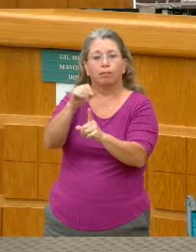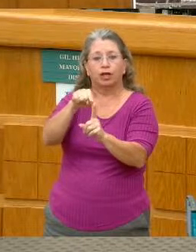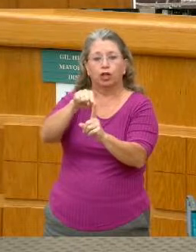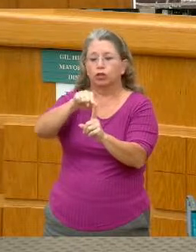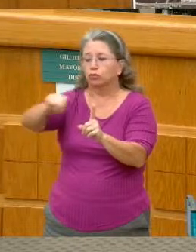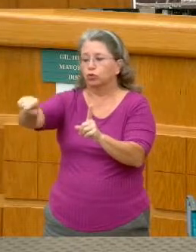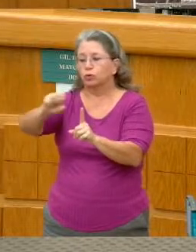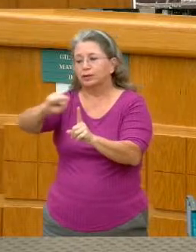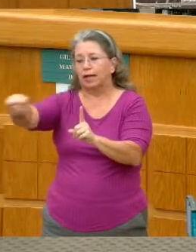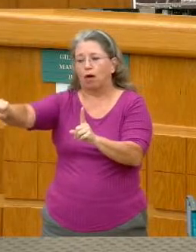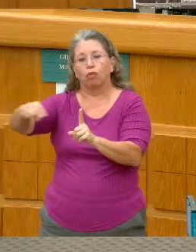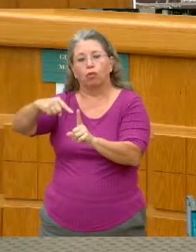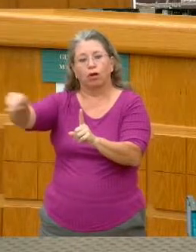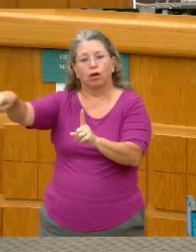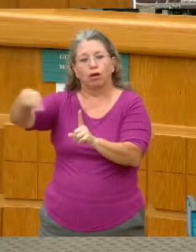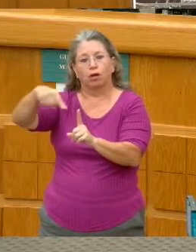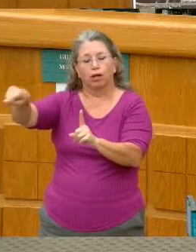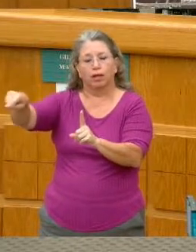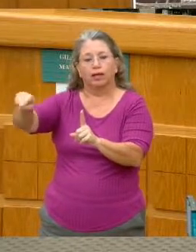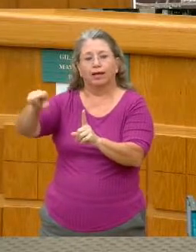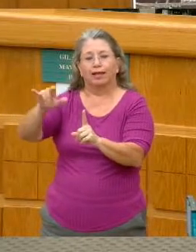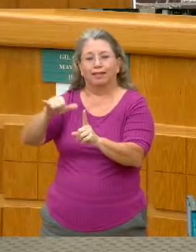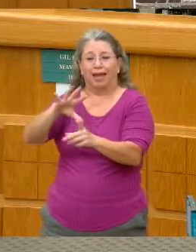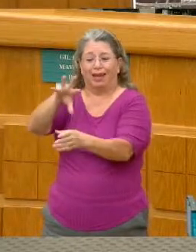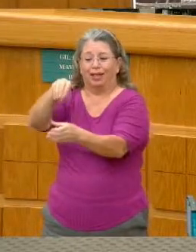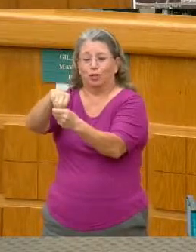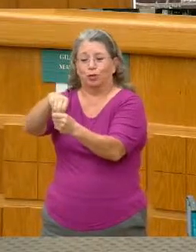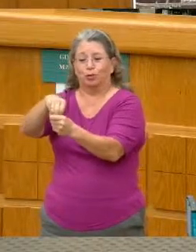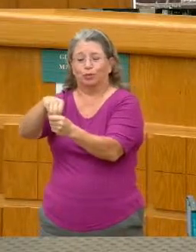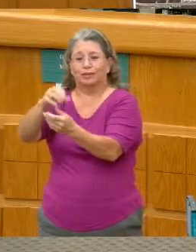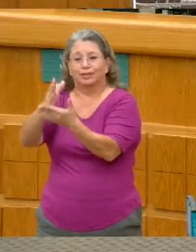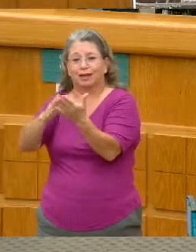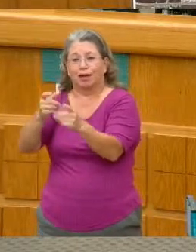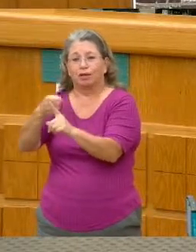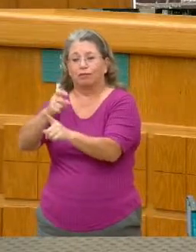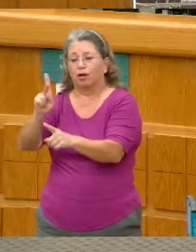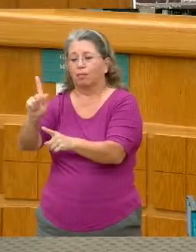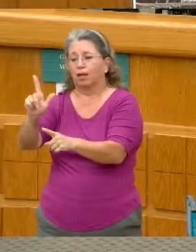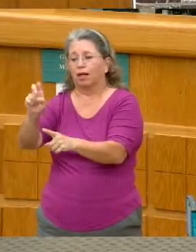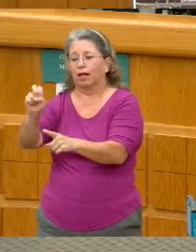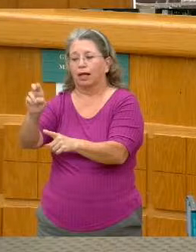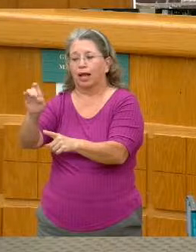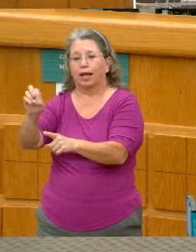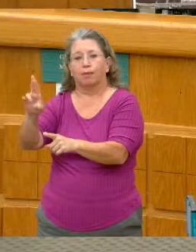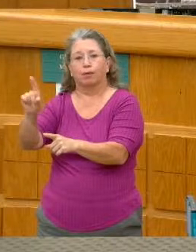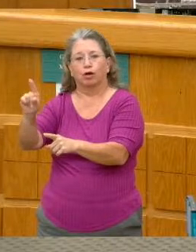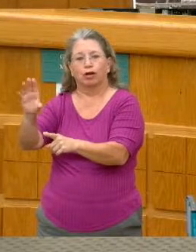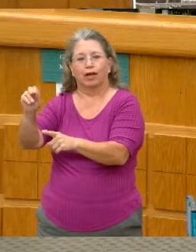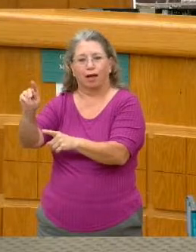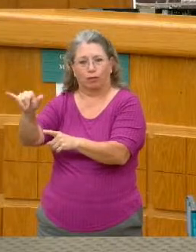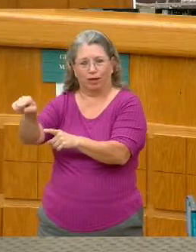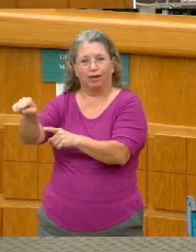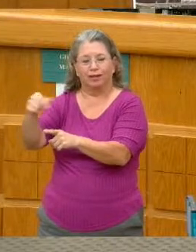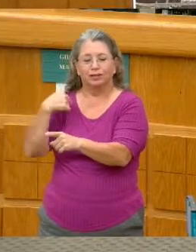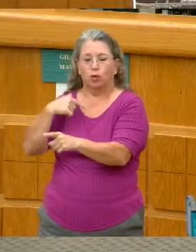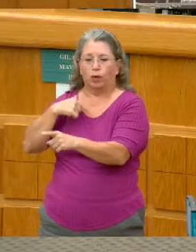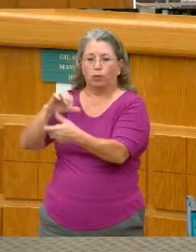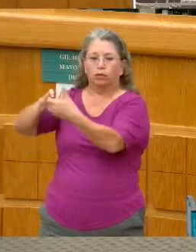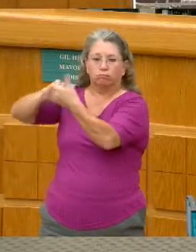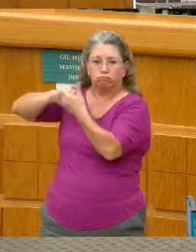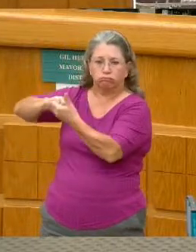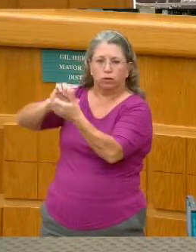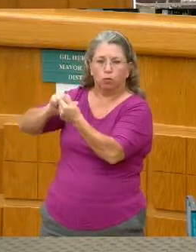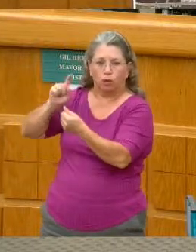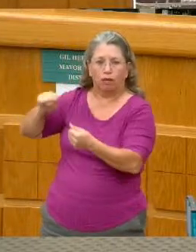multiple jurisdictions, ours and Clayburgh, and we will be working with our friends in Clayburgh to achieve our goals. And